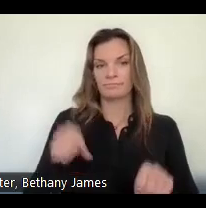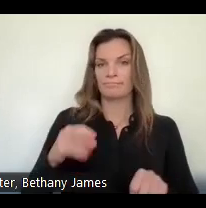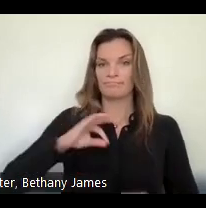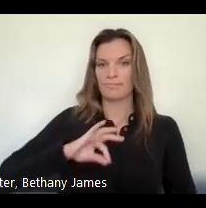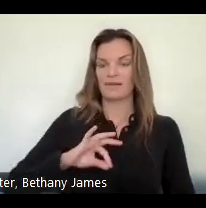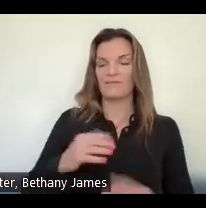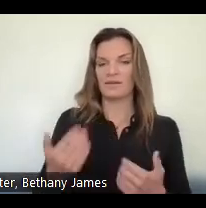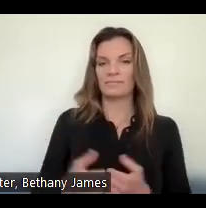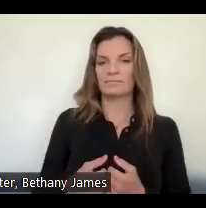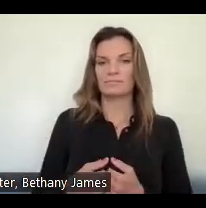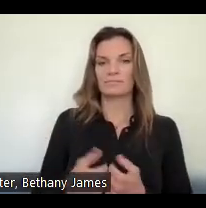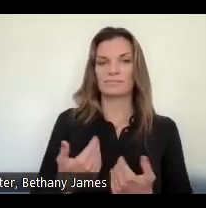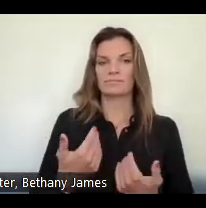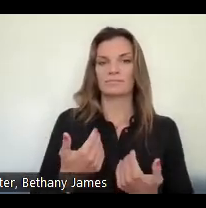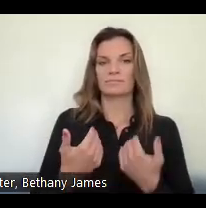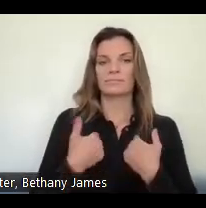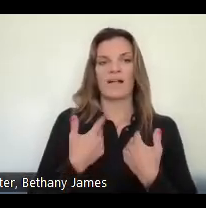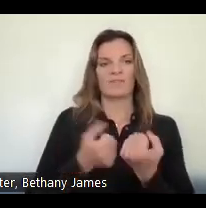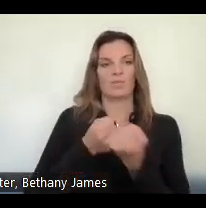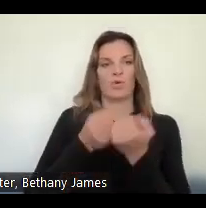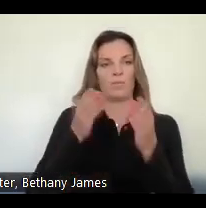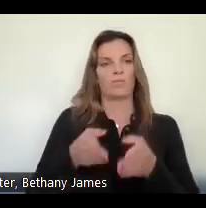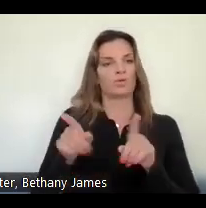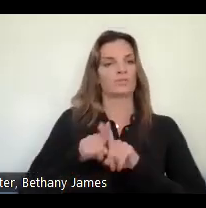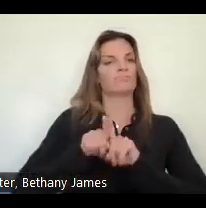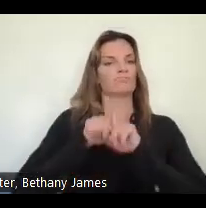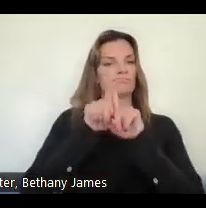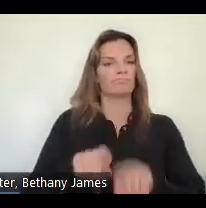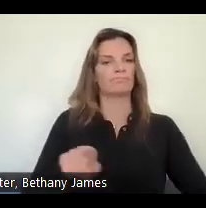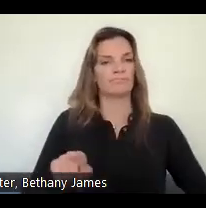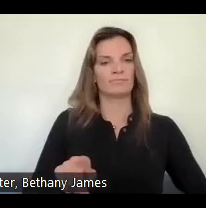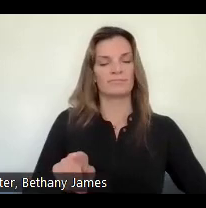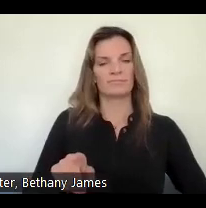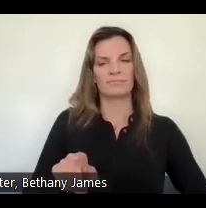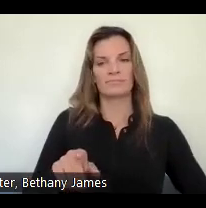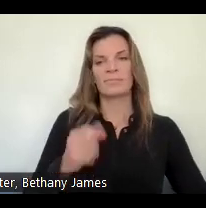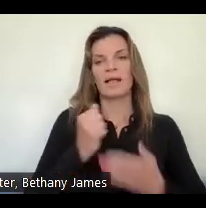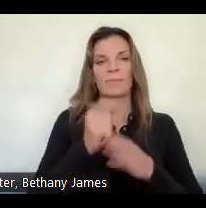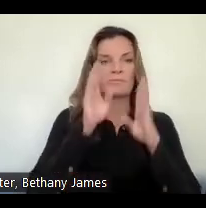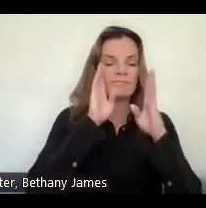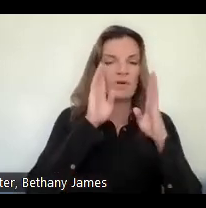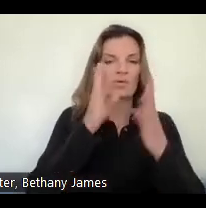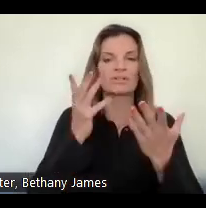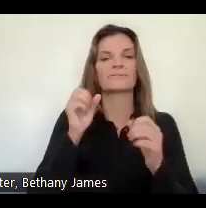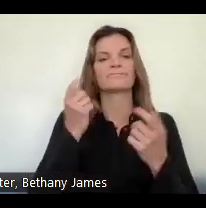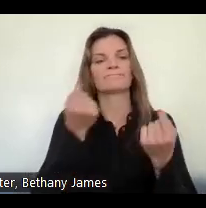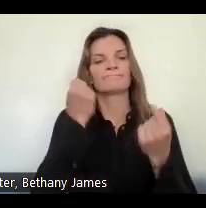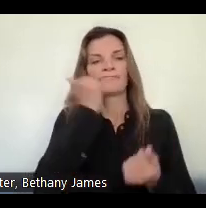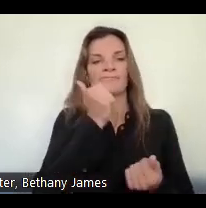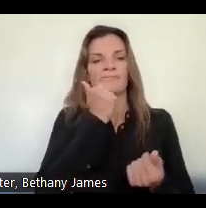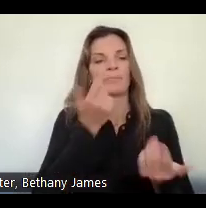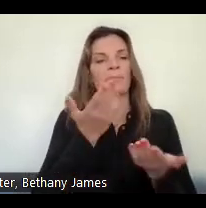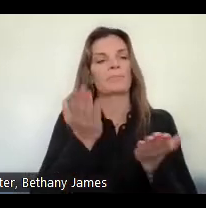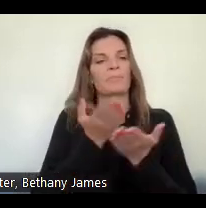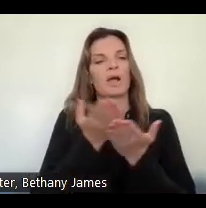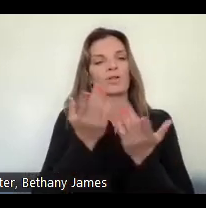having a dedicated person or support person with them to help keep them focused, assist with day-to-day minor tasks, and help them operate